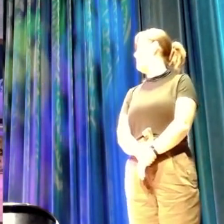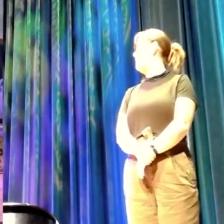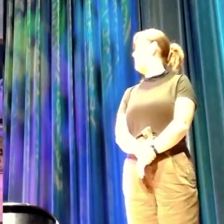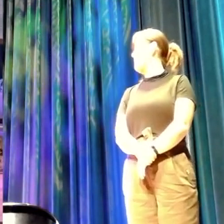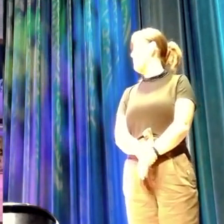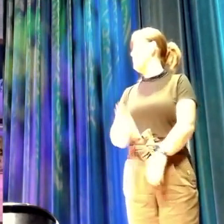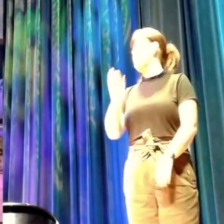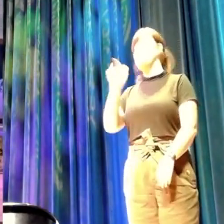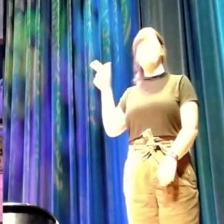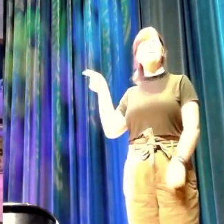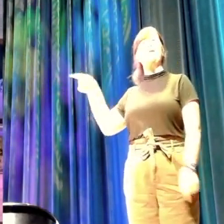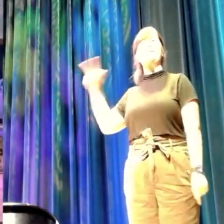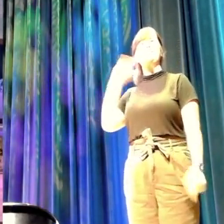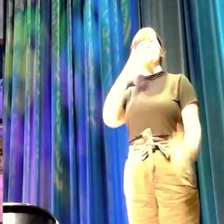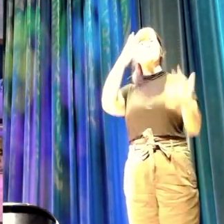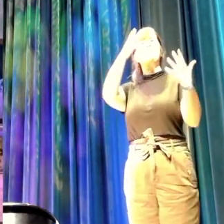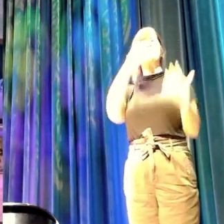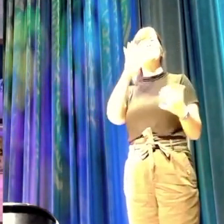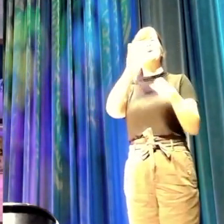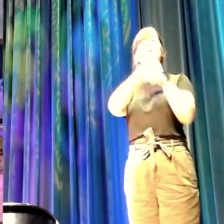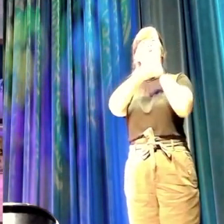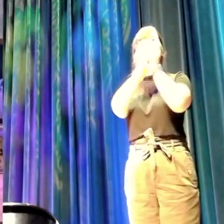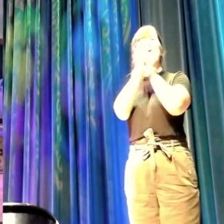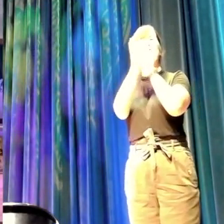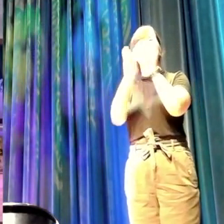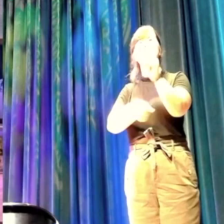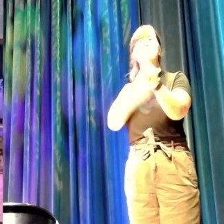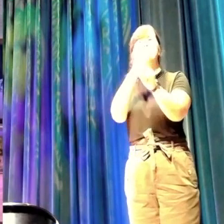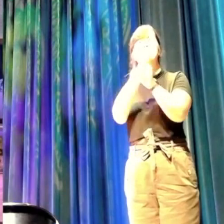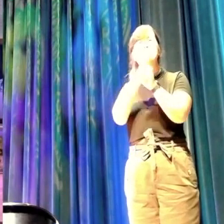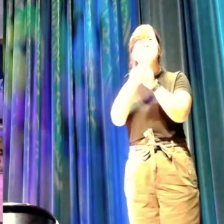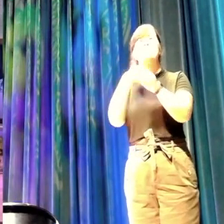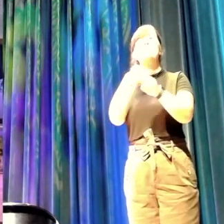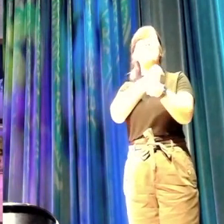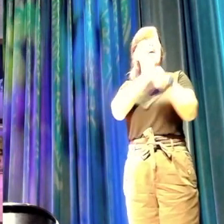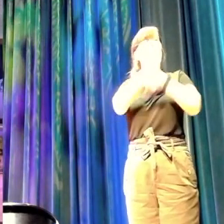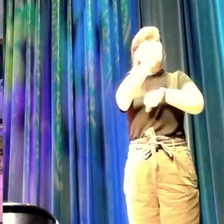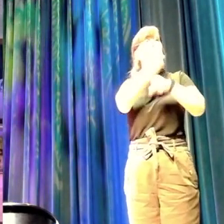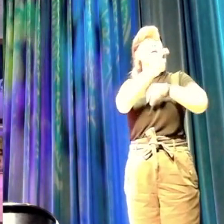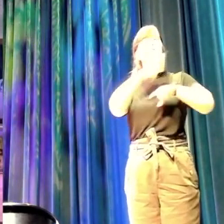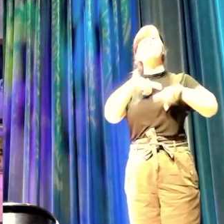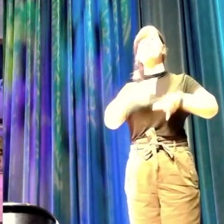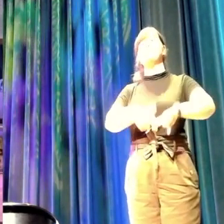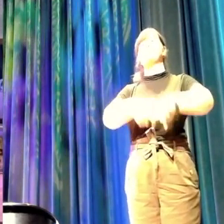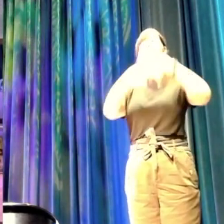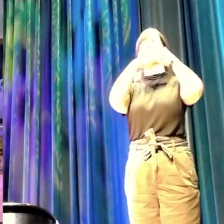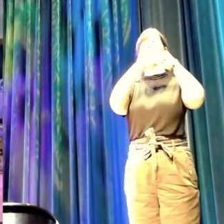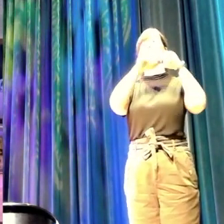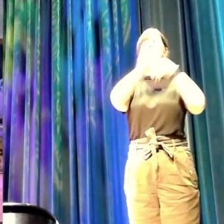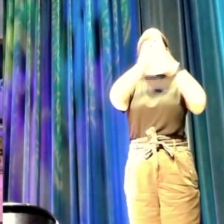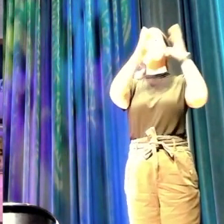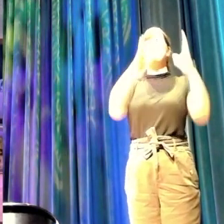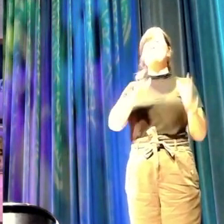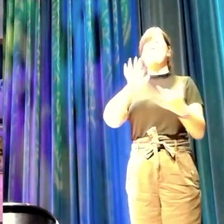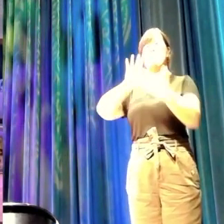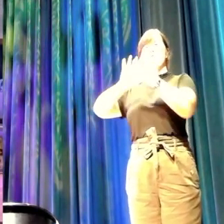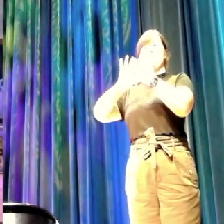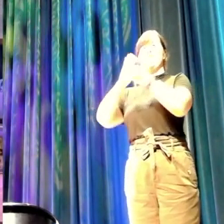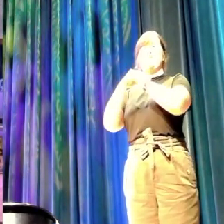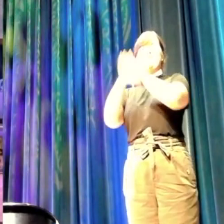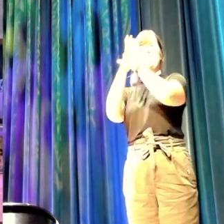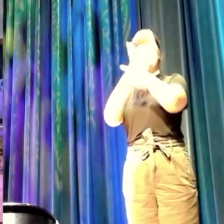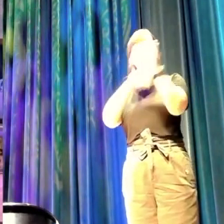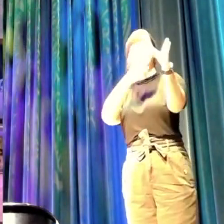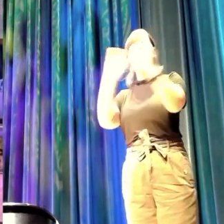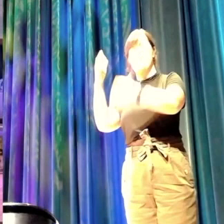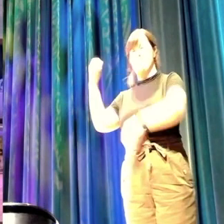But sadly, COVID, and we were forced to go online for 2 years. We had to plan time to come back to